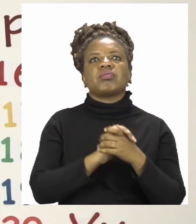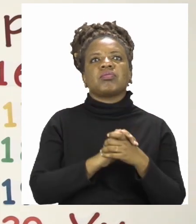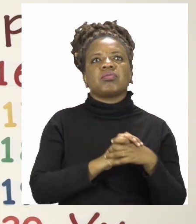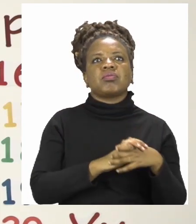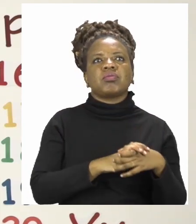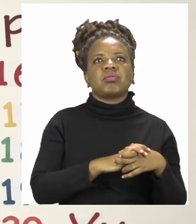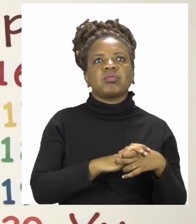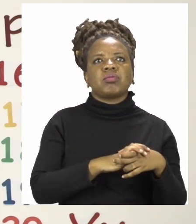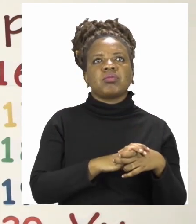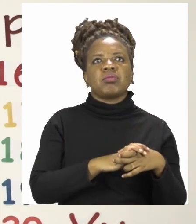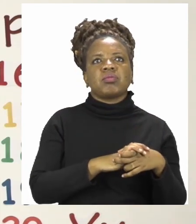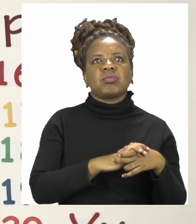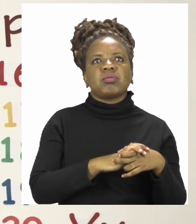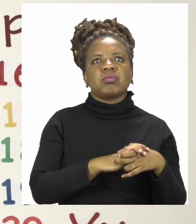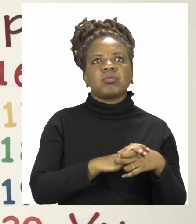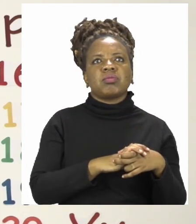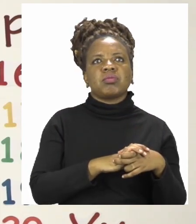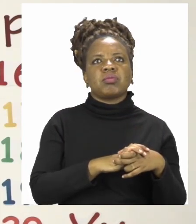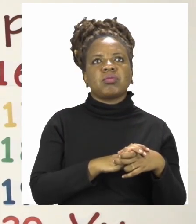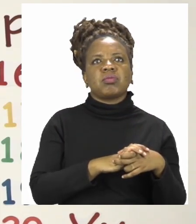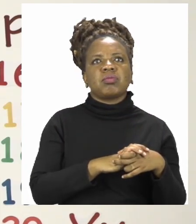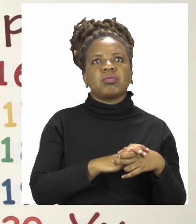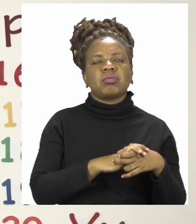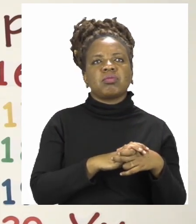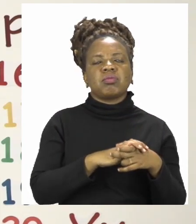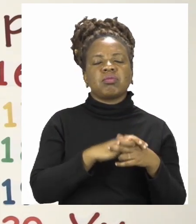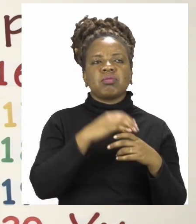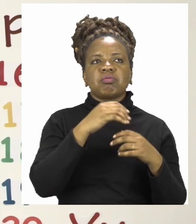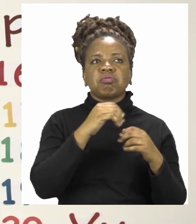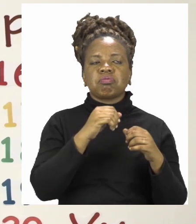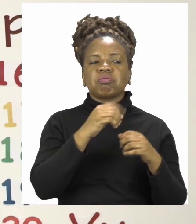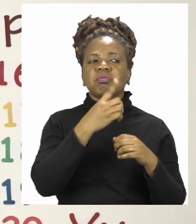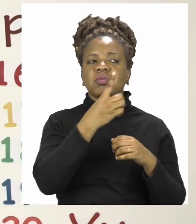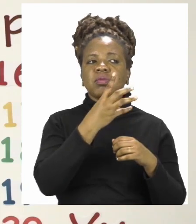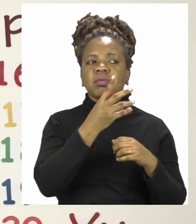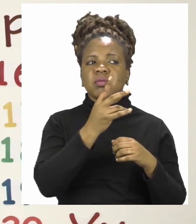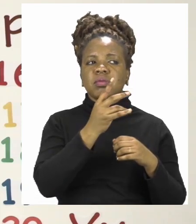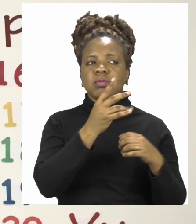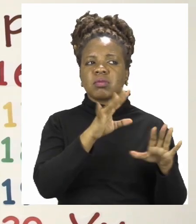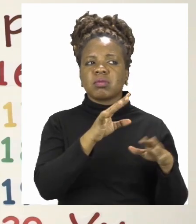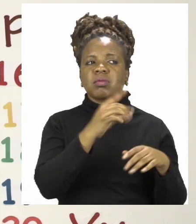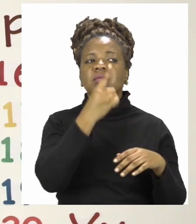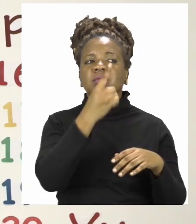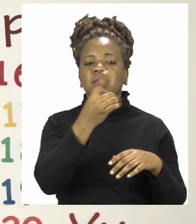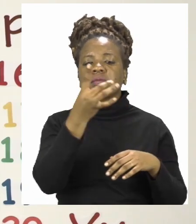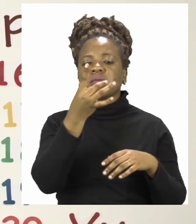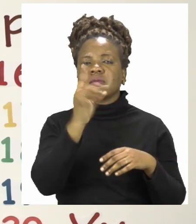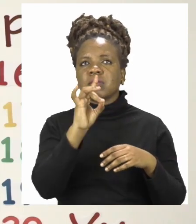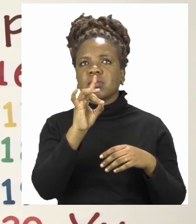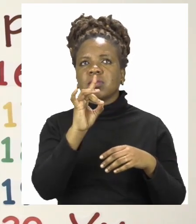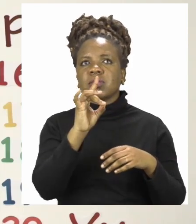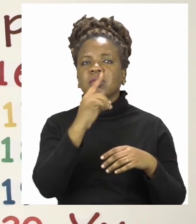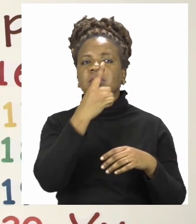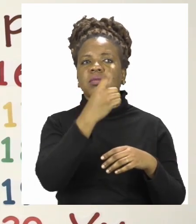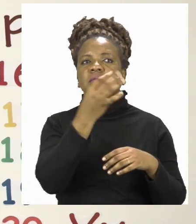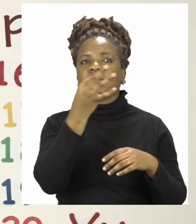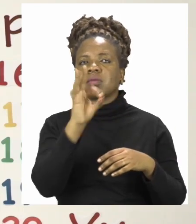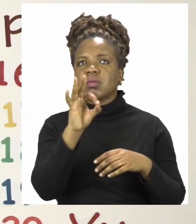and we need to get to 20. So we say, let's count together, 18,